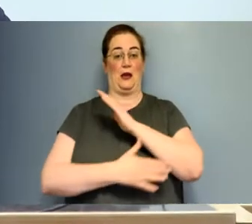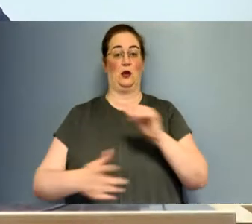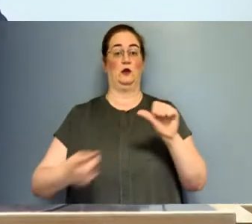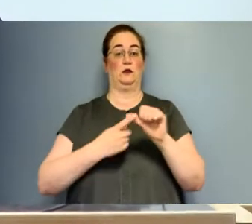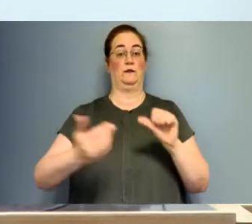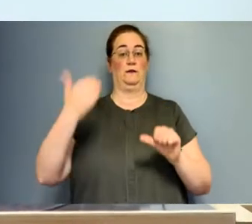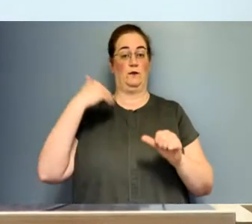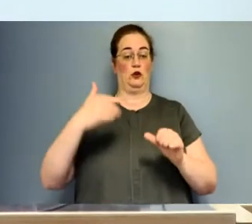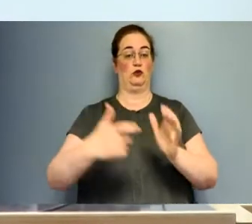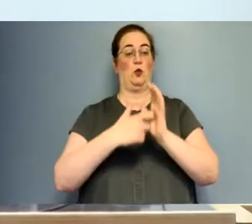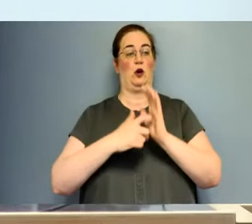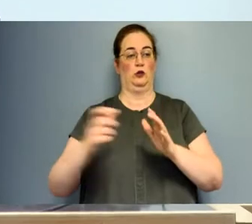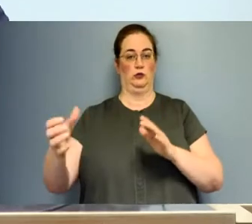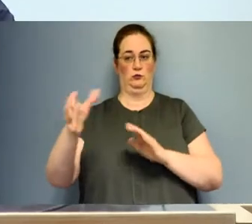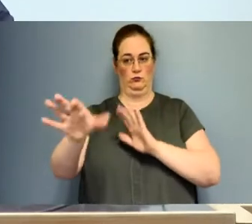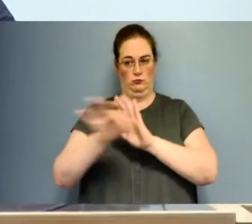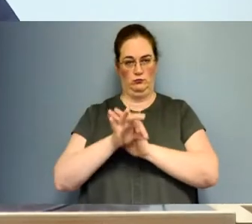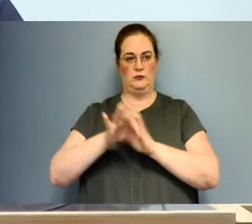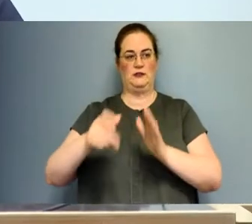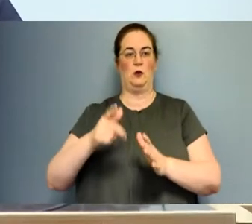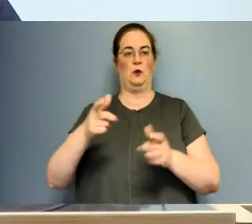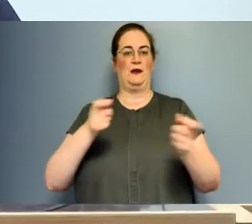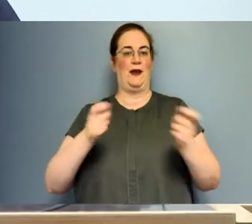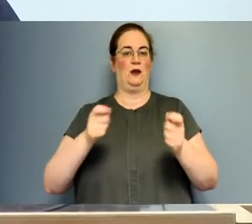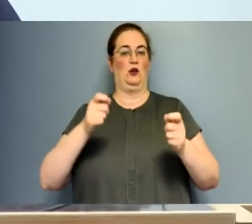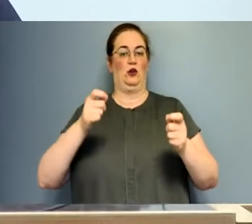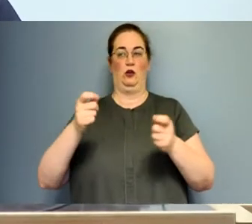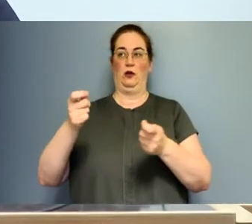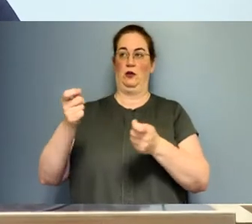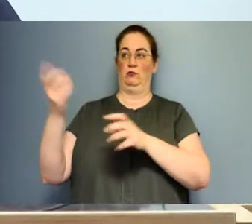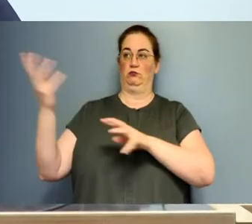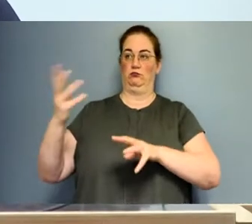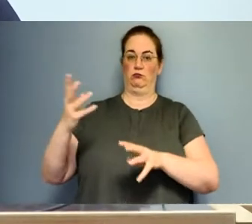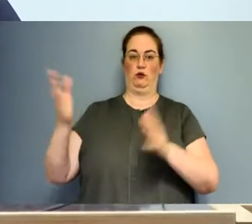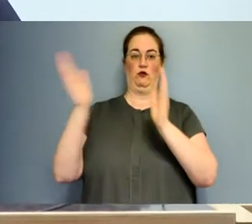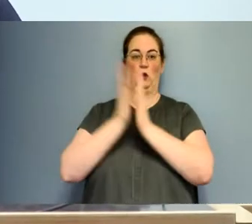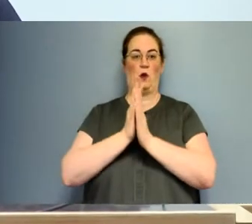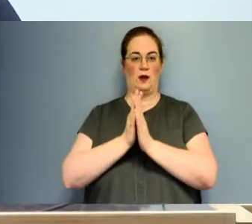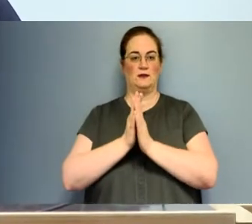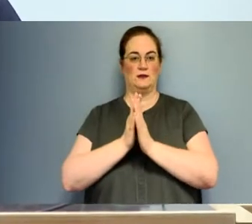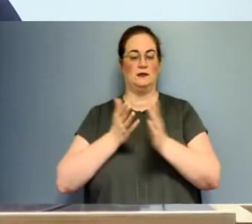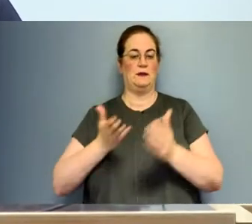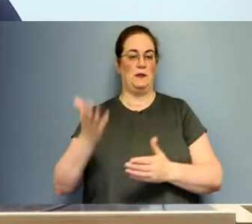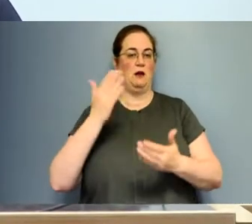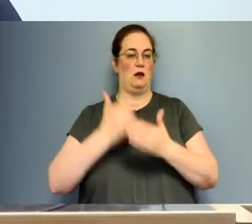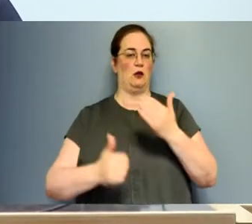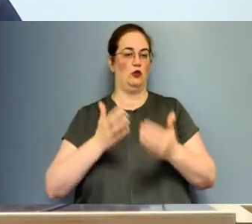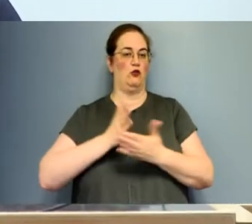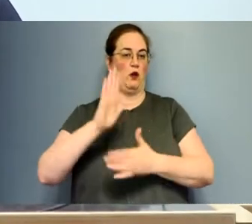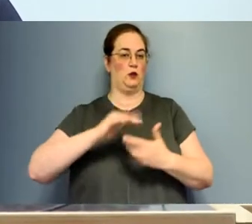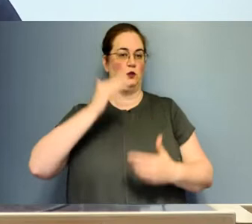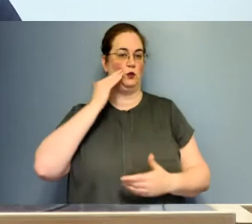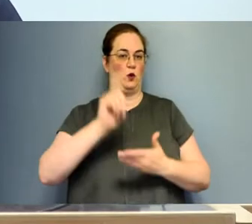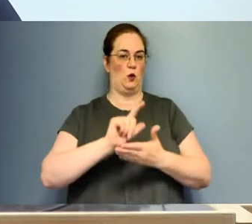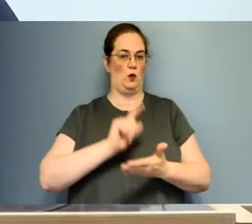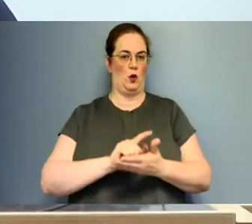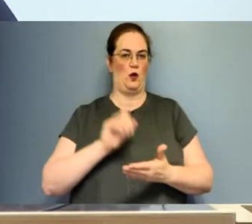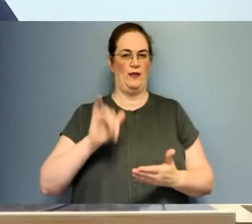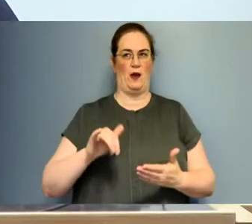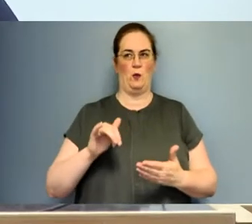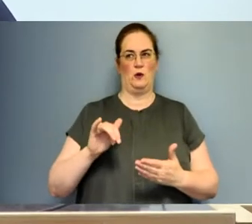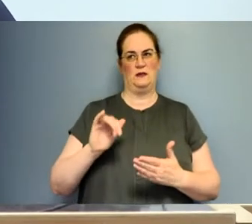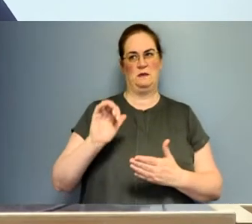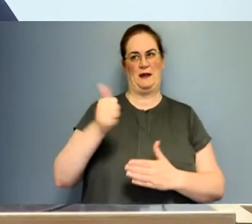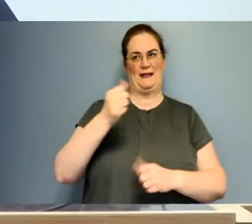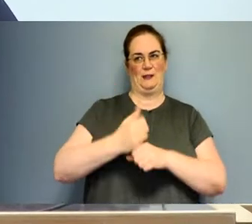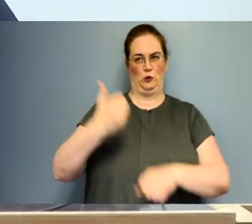required to designate somebody to handle incoming requests that were submitted under the Right to Know law, this was just under 10 years